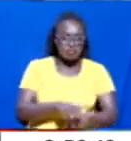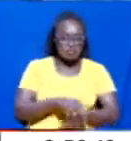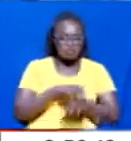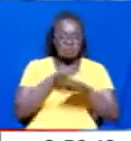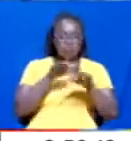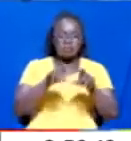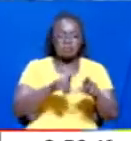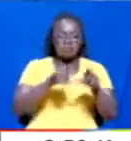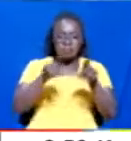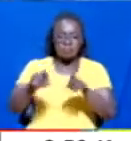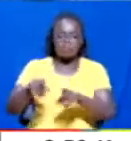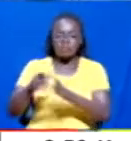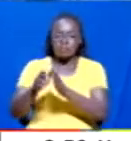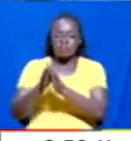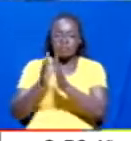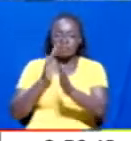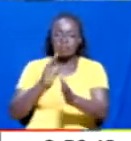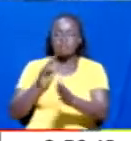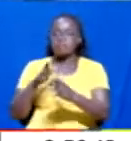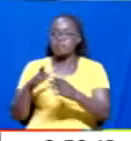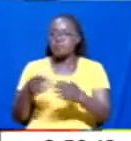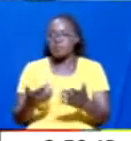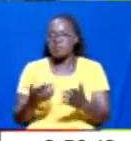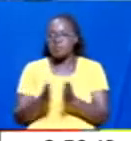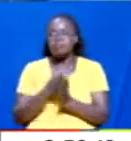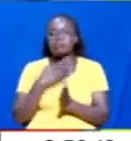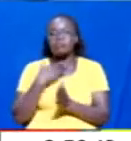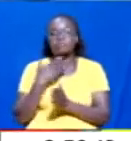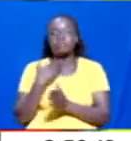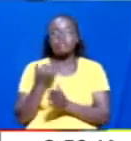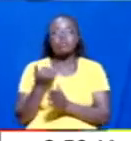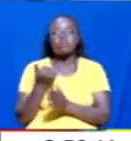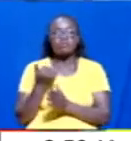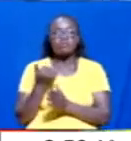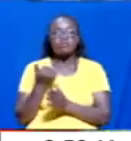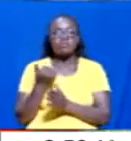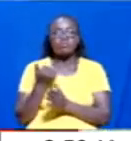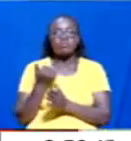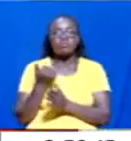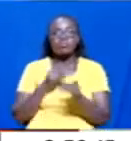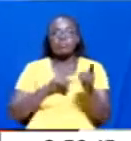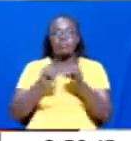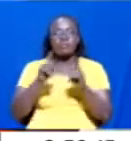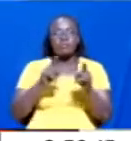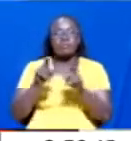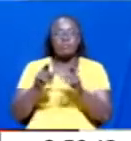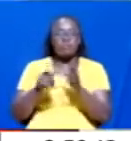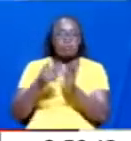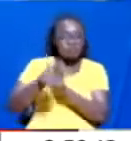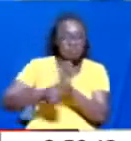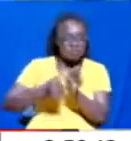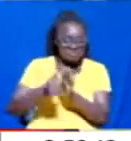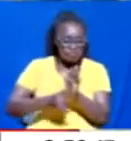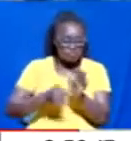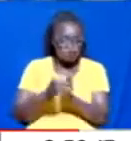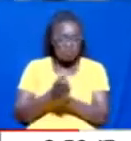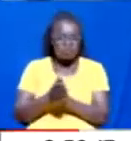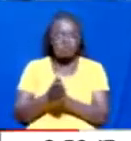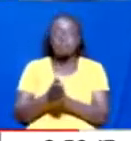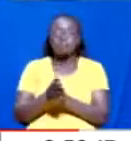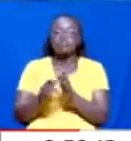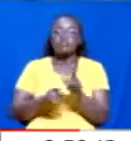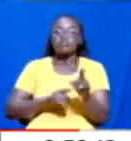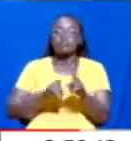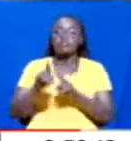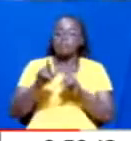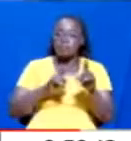line. People have started now demanding that we run a passenger train. During a tour of railway facilities at the